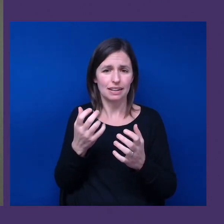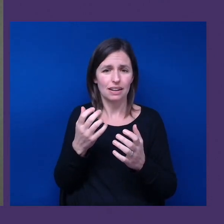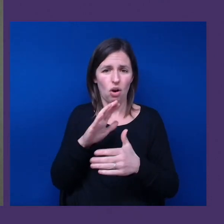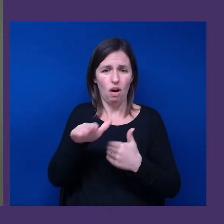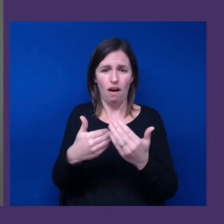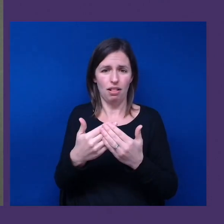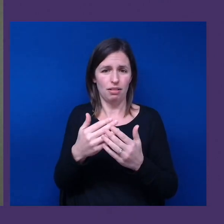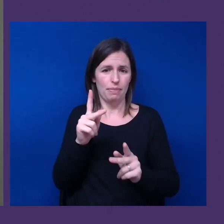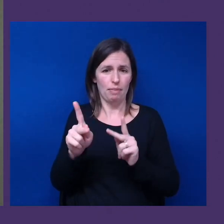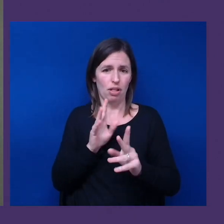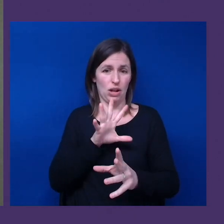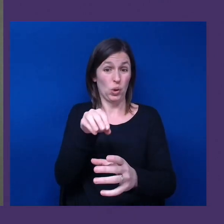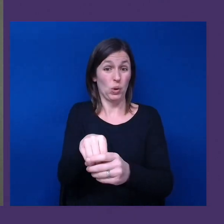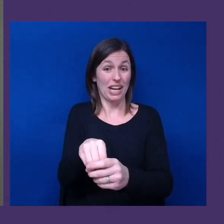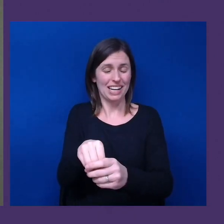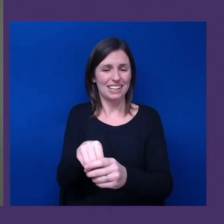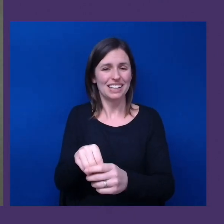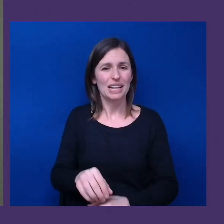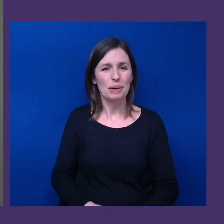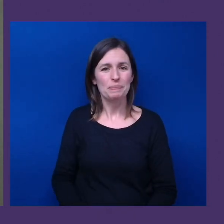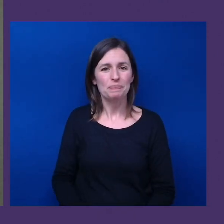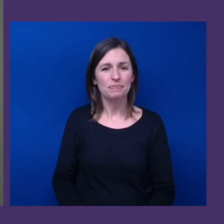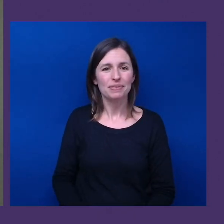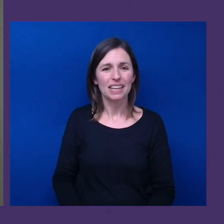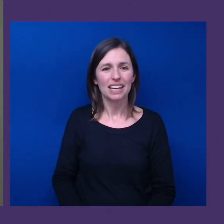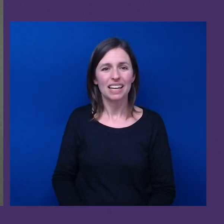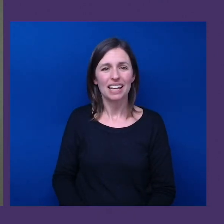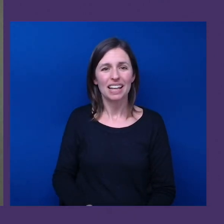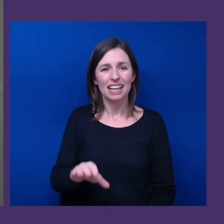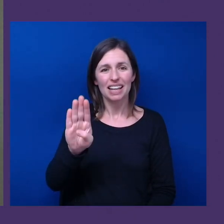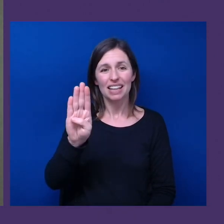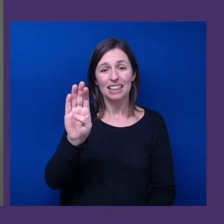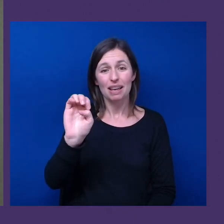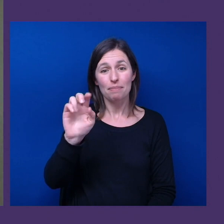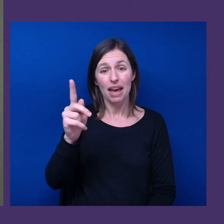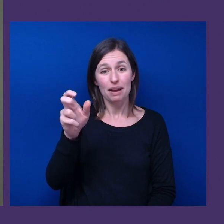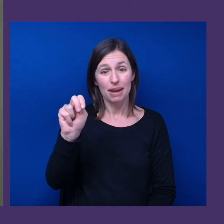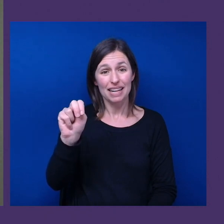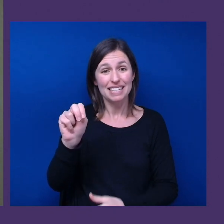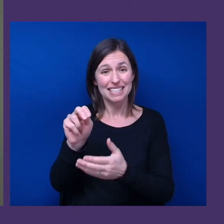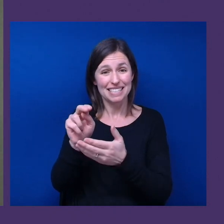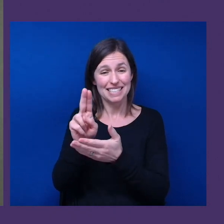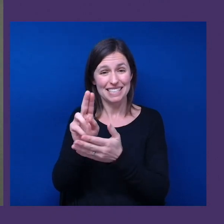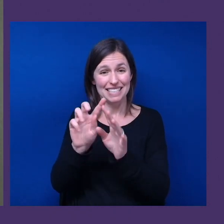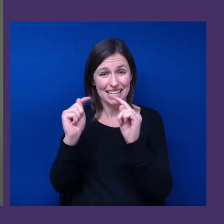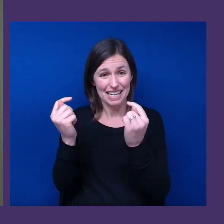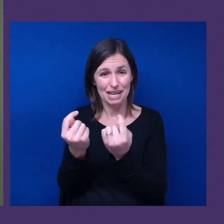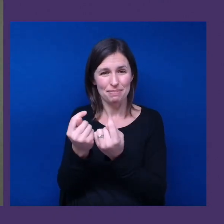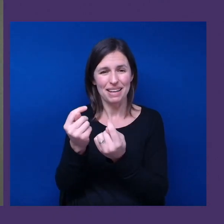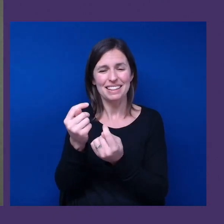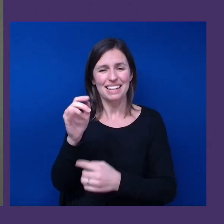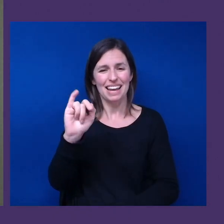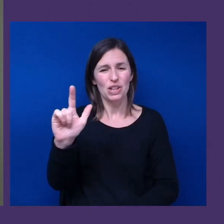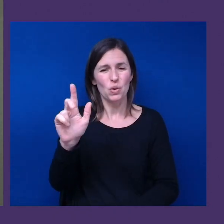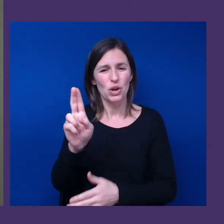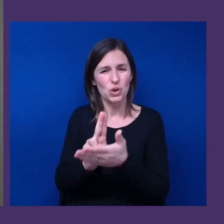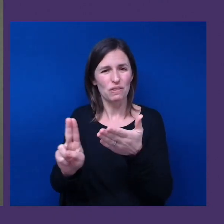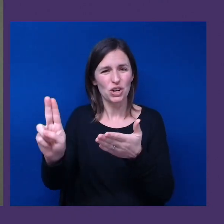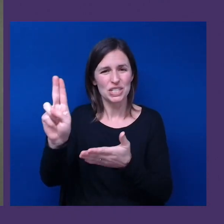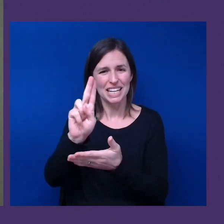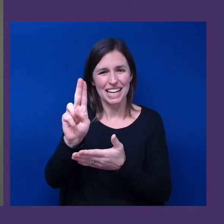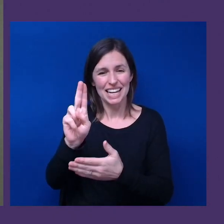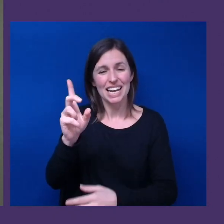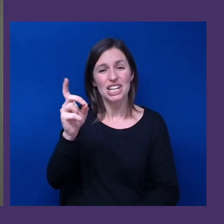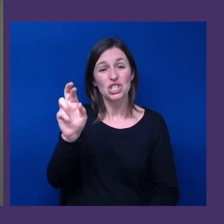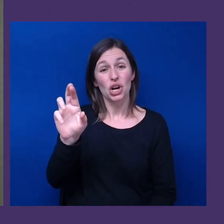Illinois team at the Illinois University with Dr. Marie Moore Chanel, Associate Professor at the Department of Speech and Hearing Science